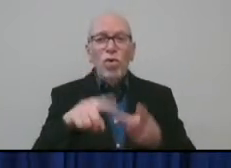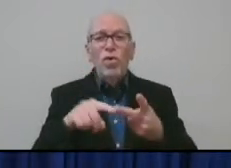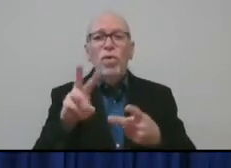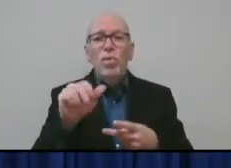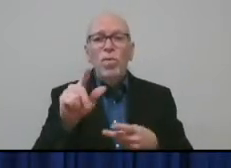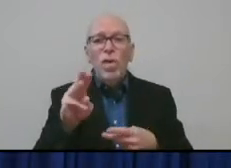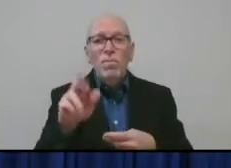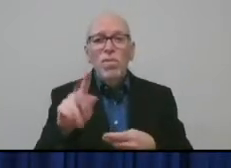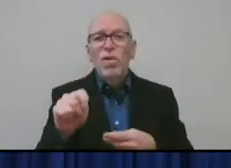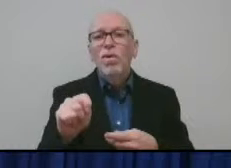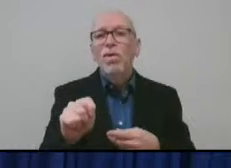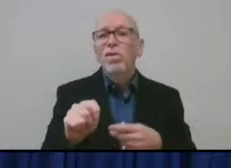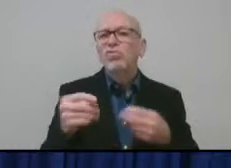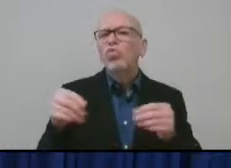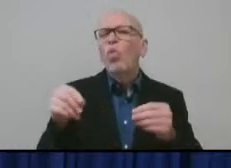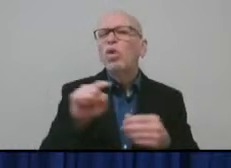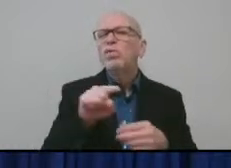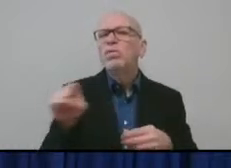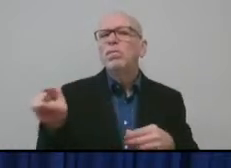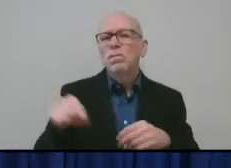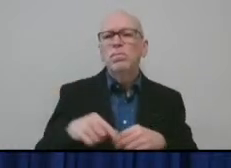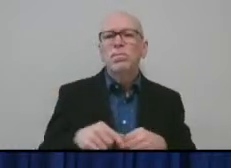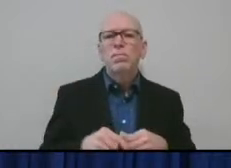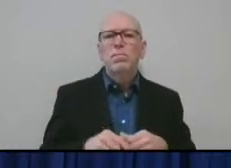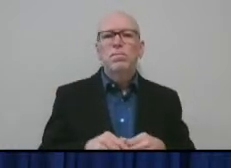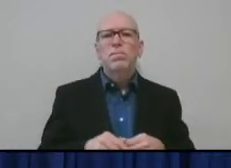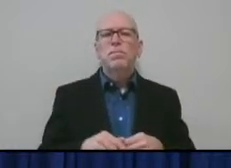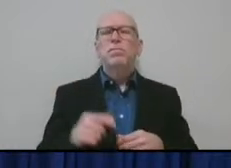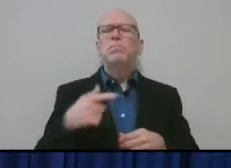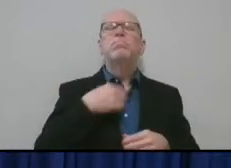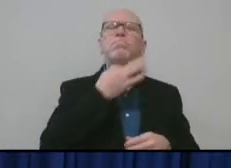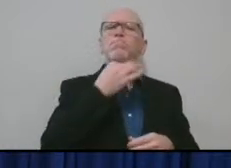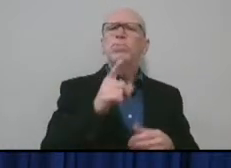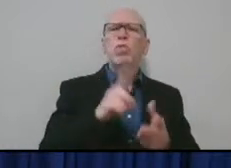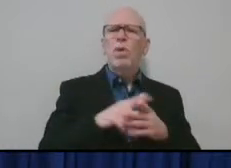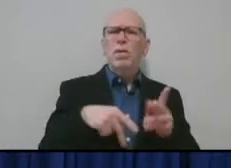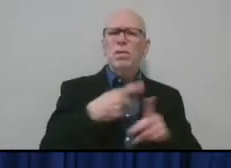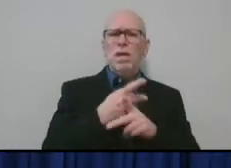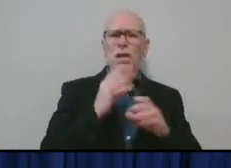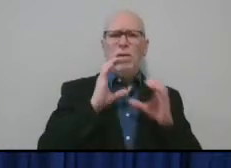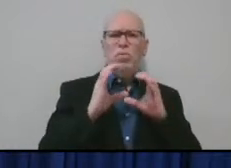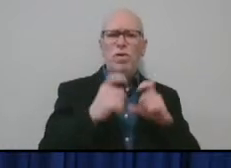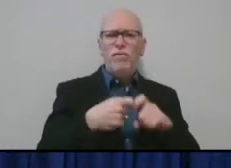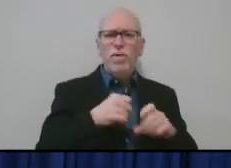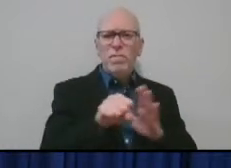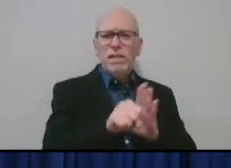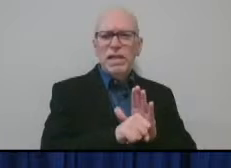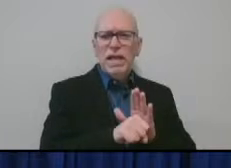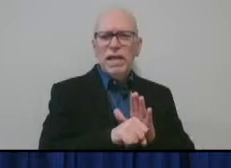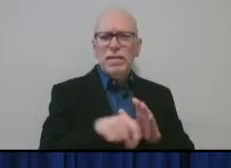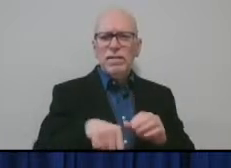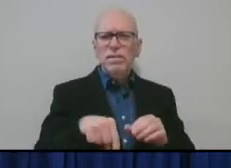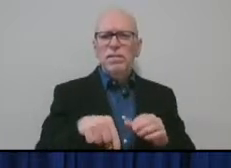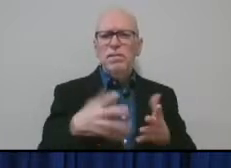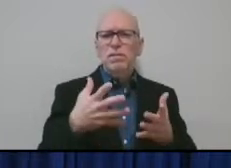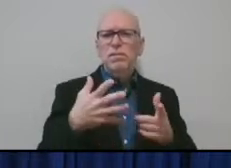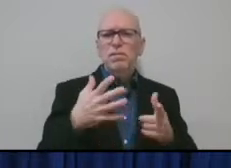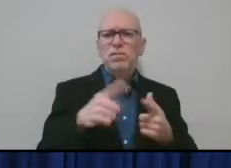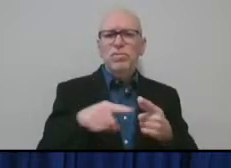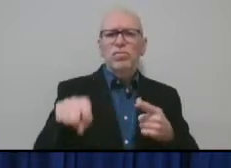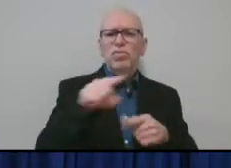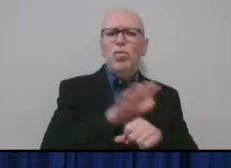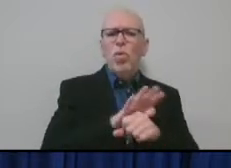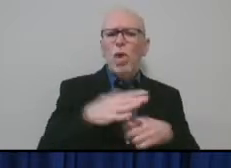stores. I sort of wanted to know what communication is going on from the state to local health